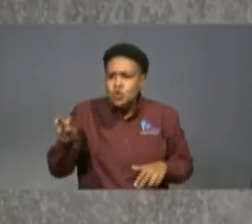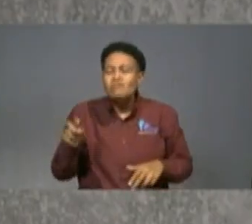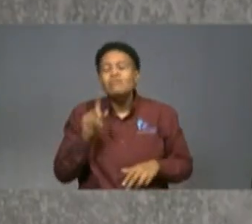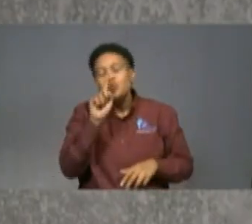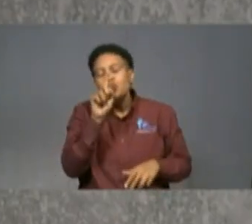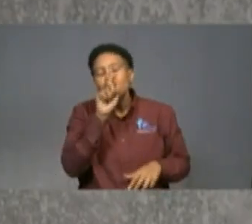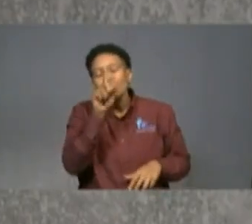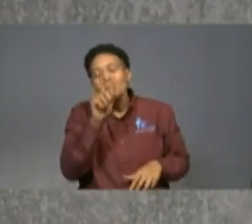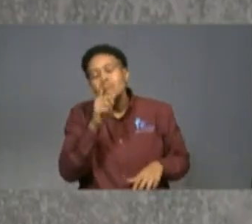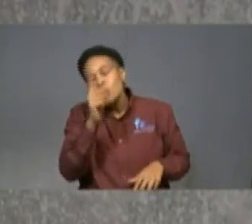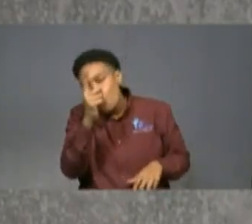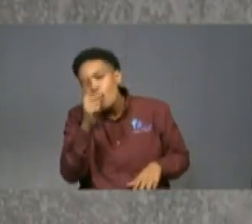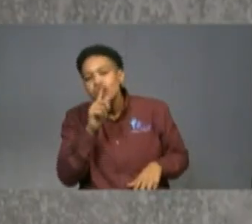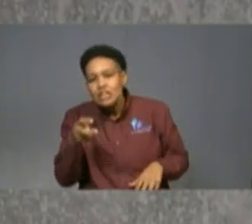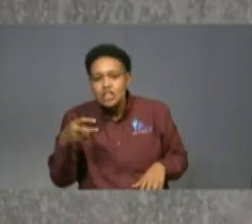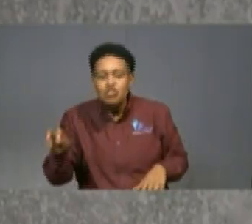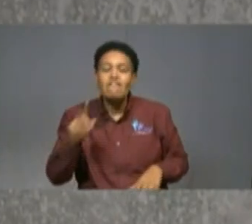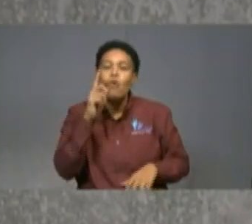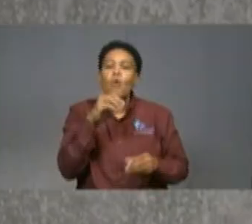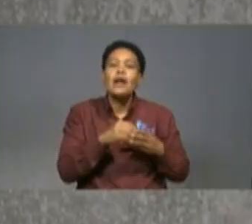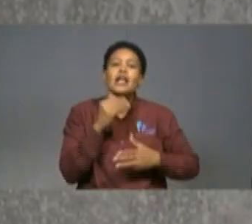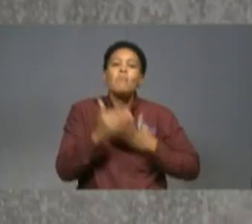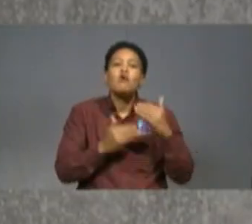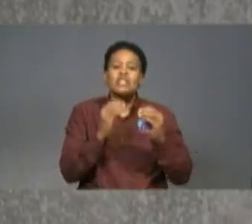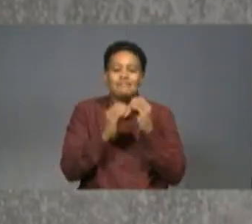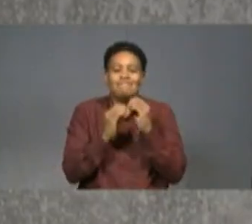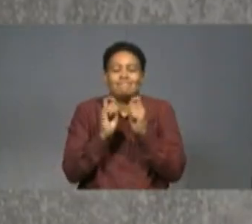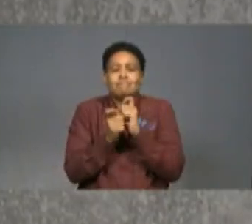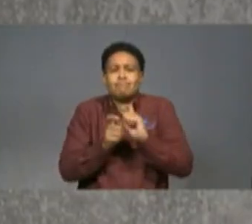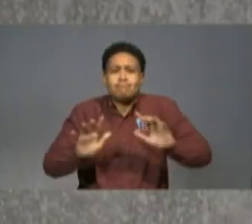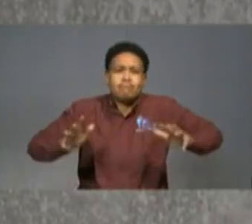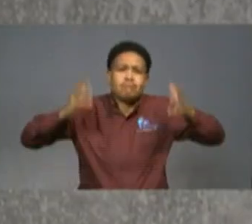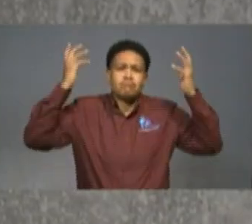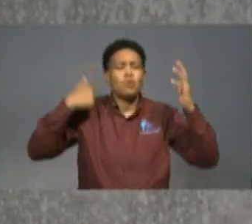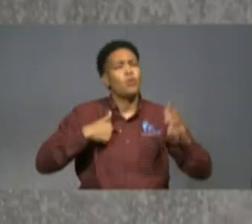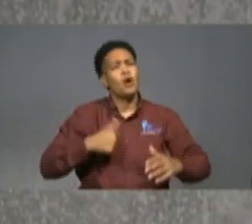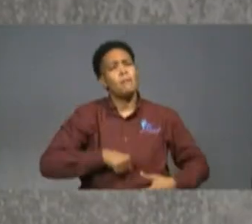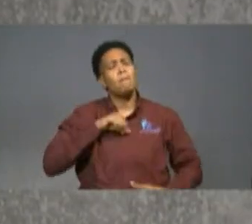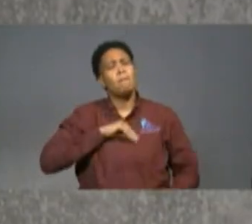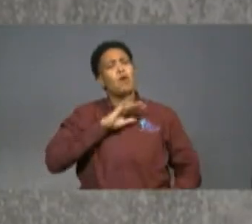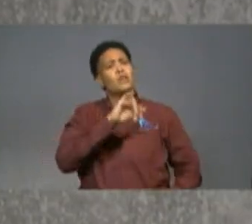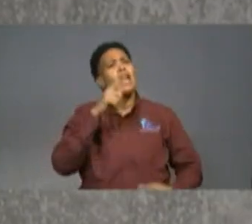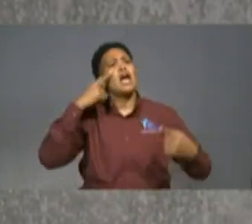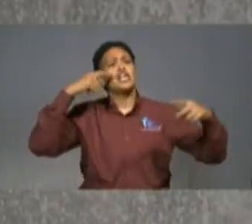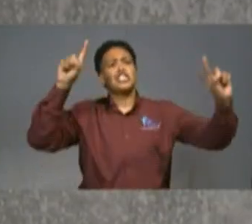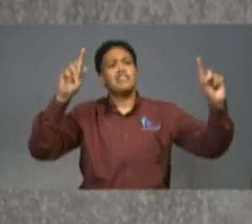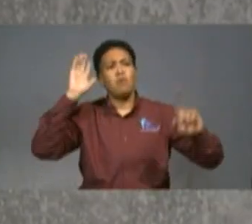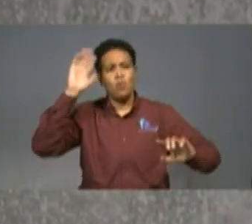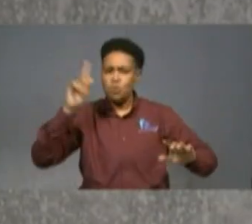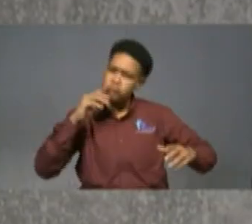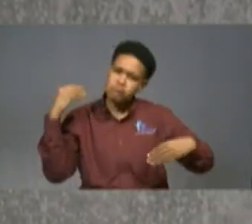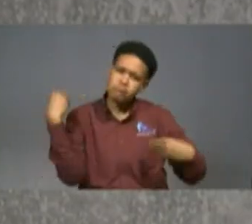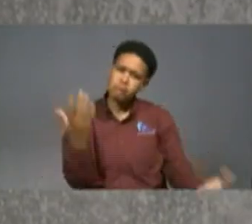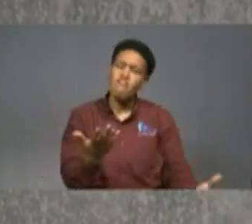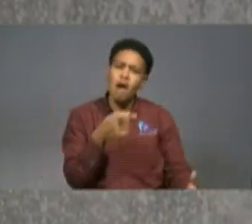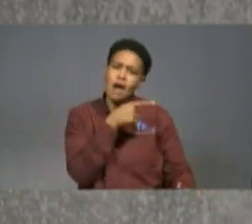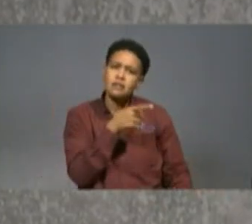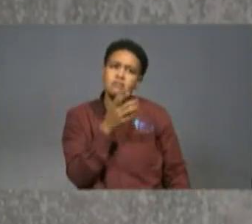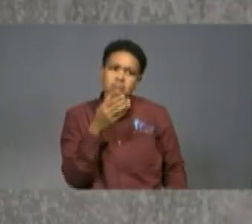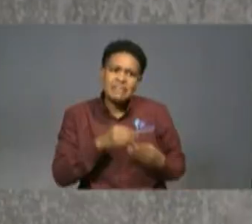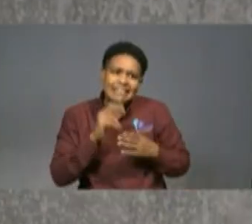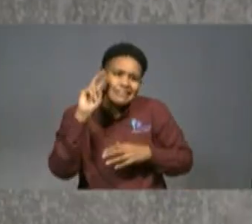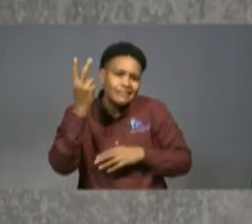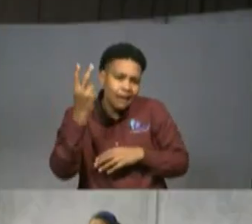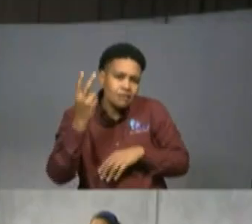is being transferred and 1 is in the process of renovation. We're proud of this achievement, and we will deliver on it in the